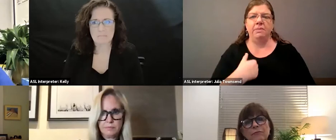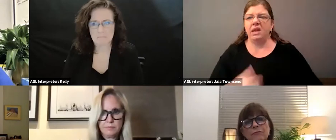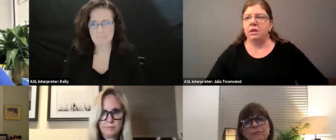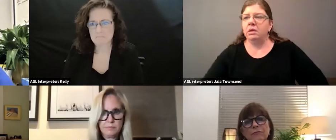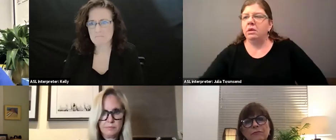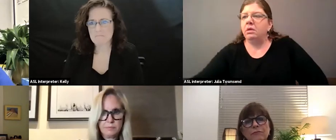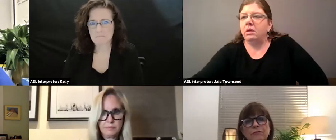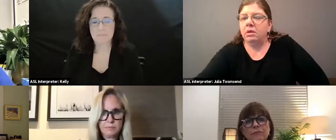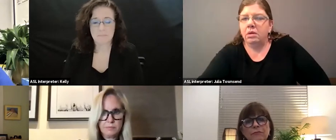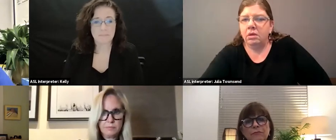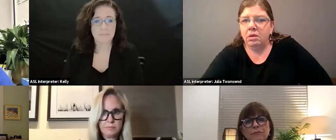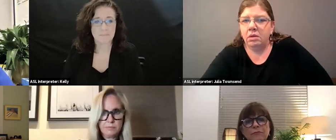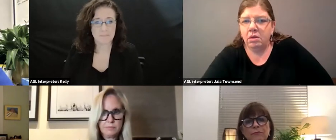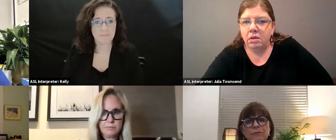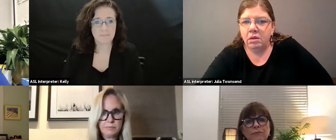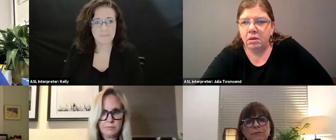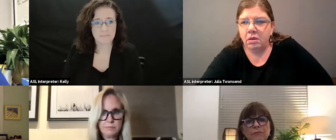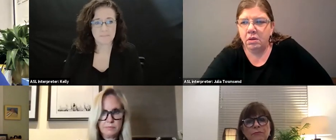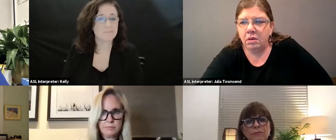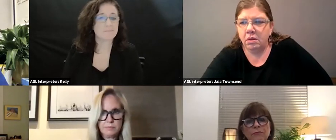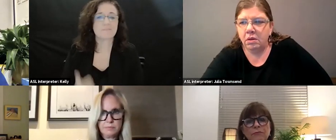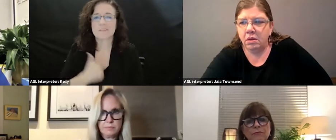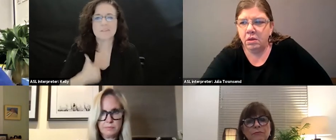yeah we're not able to hear you